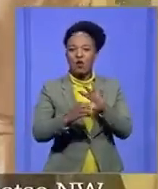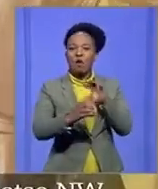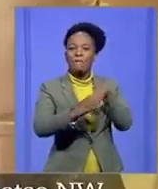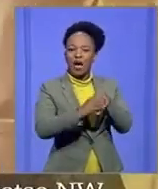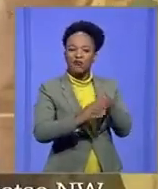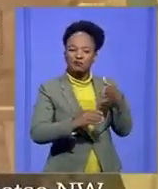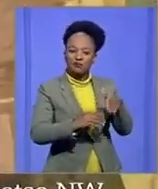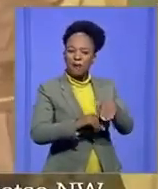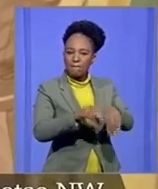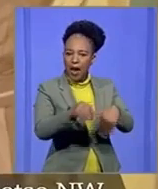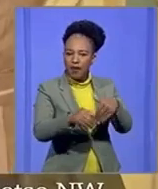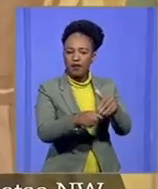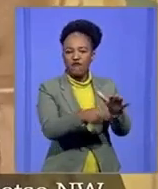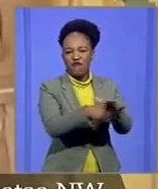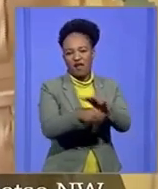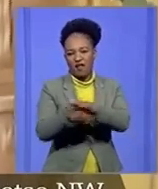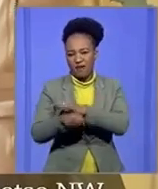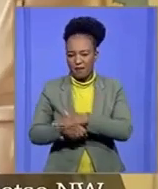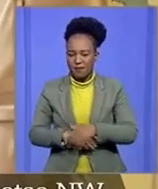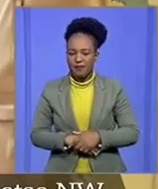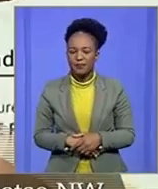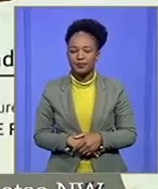Operation Vulamgodi.